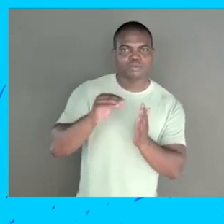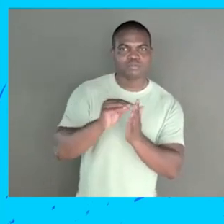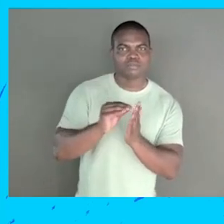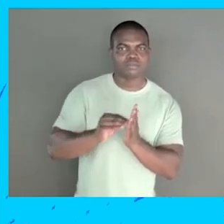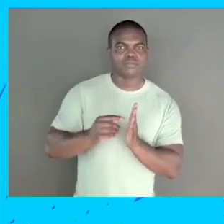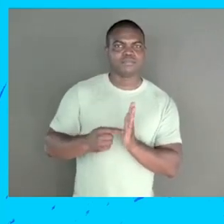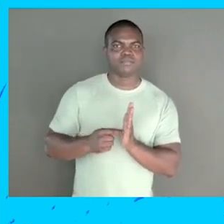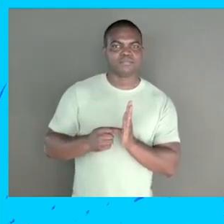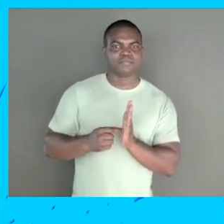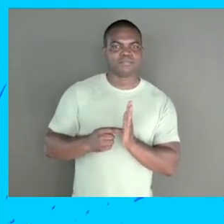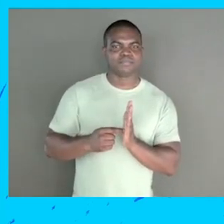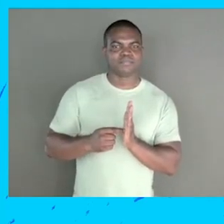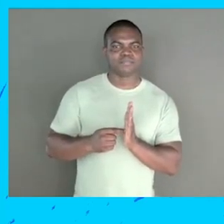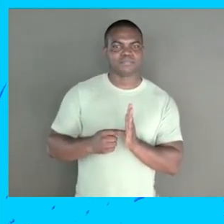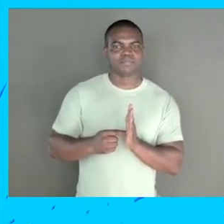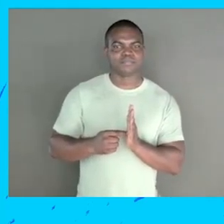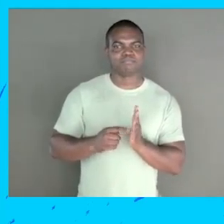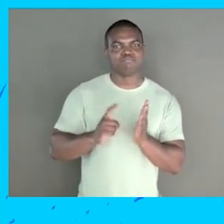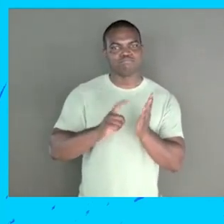Track your mood,